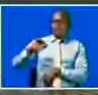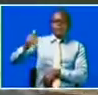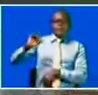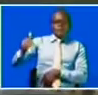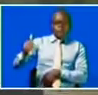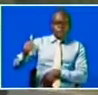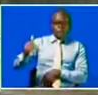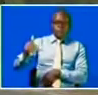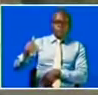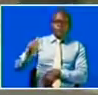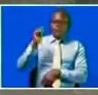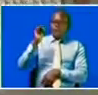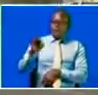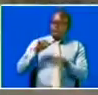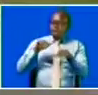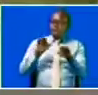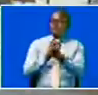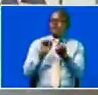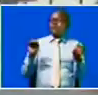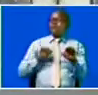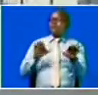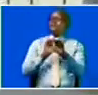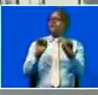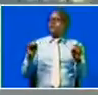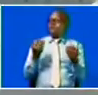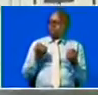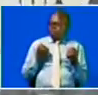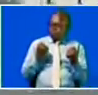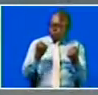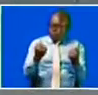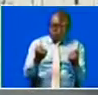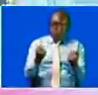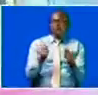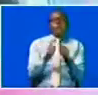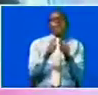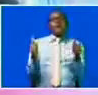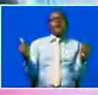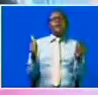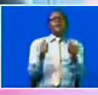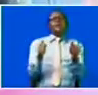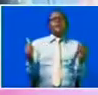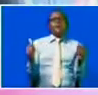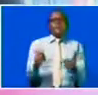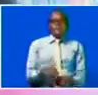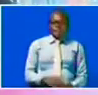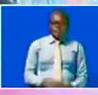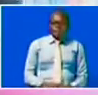District. That is, if there will be no traffic. The ride is rather smooth,